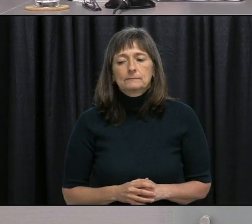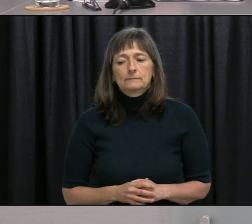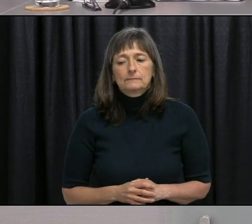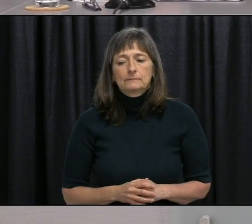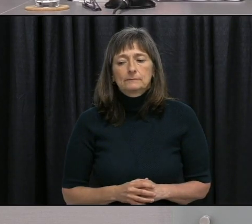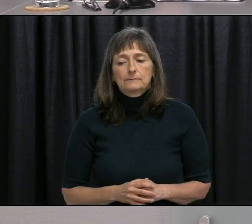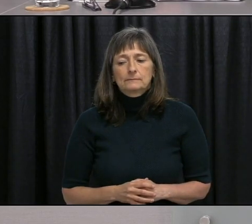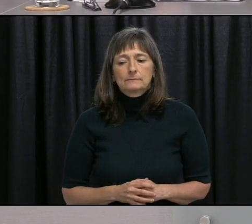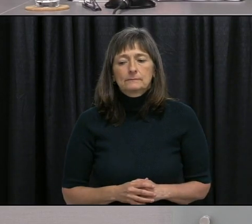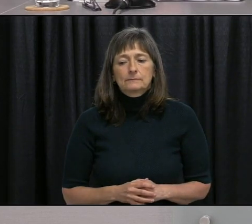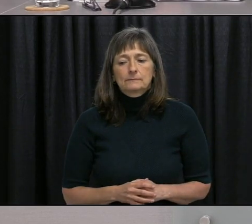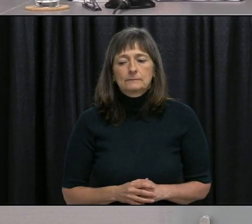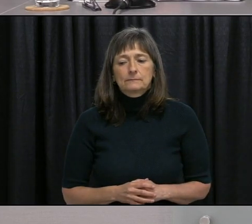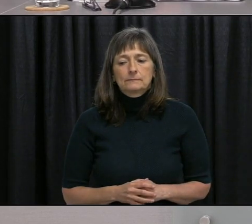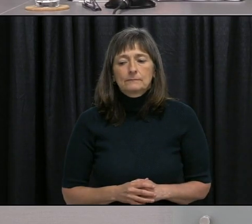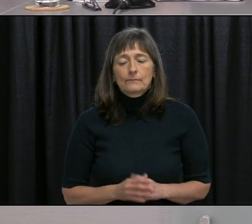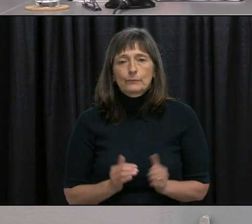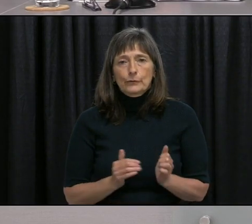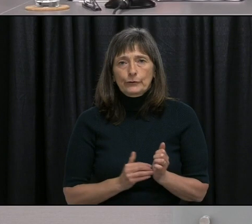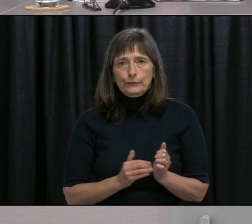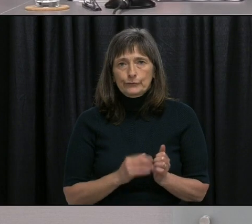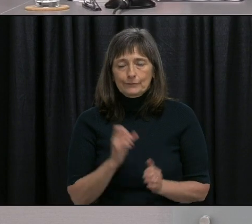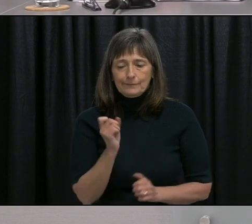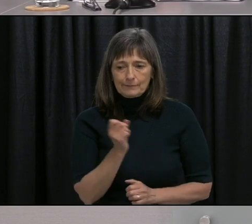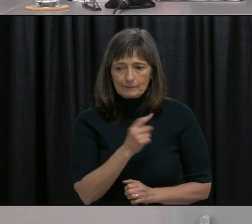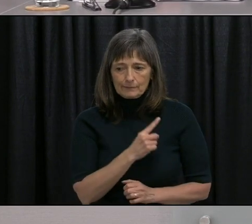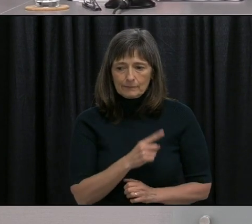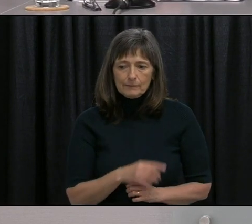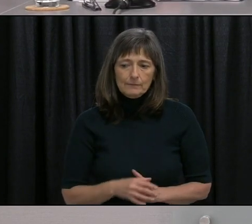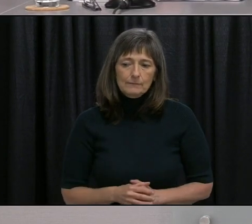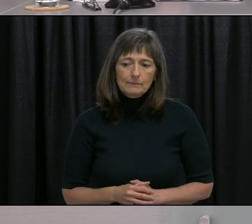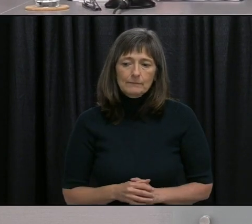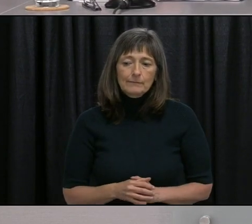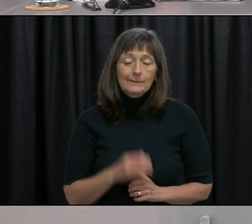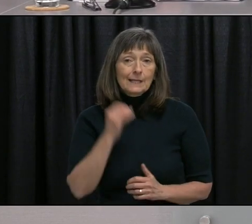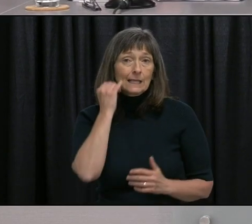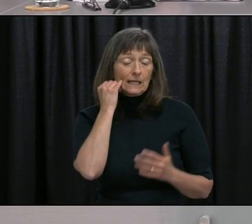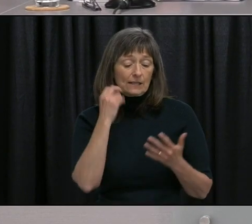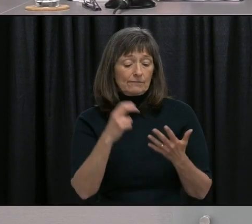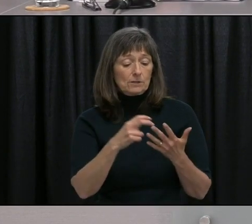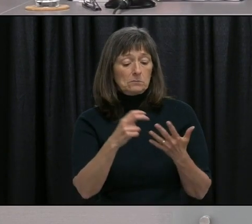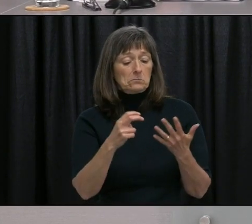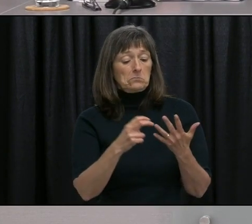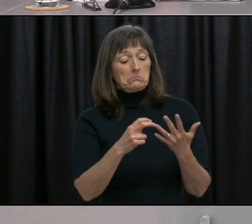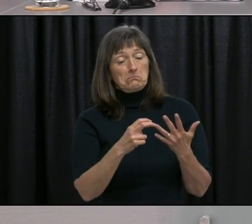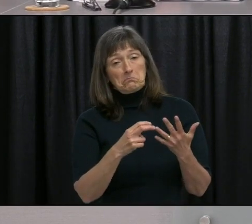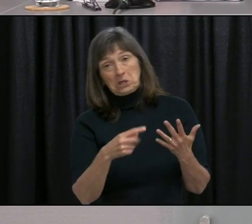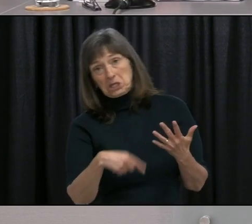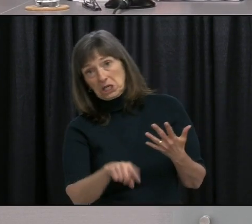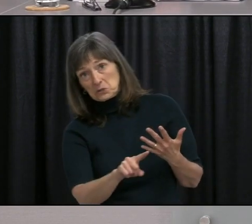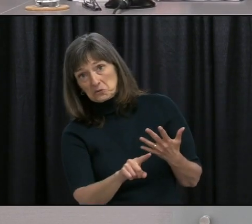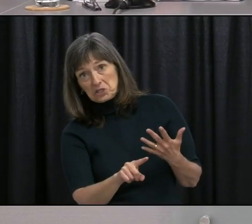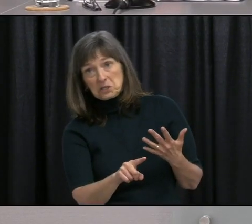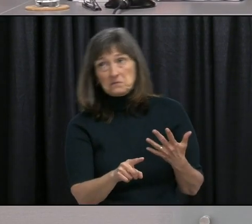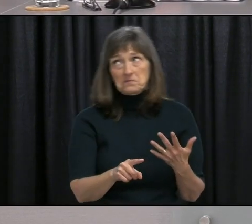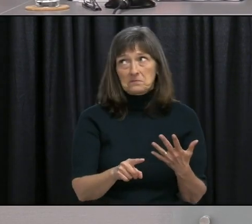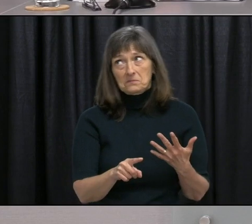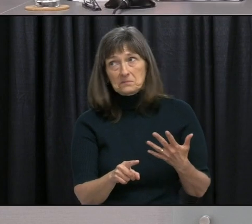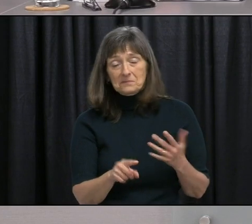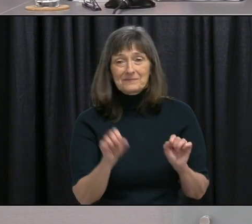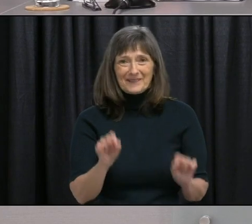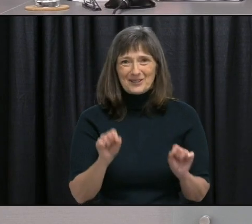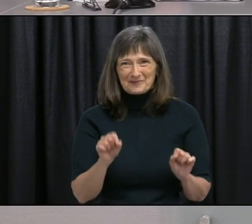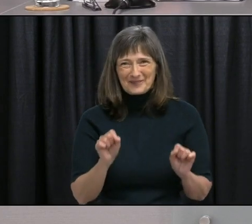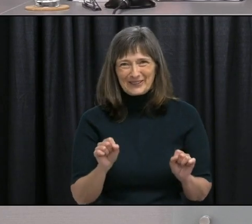Thank you. Dr. Fitzgerald, this is for you. If we are to head into alert level 2 next week, as you